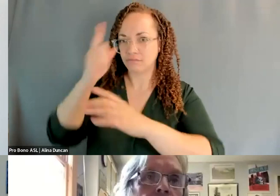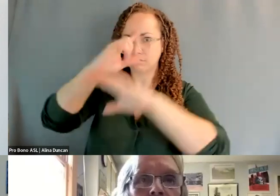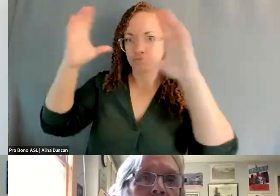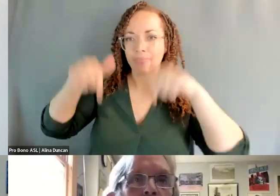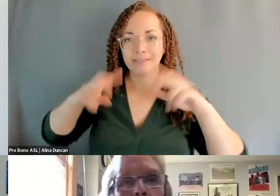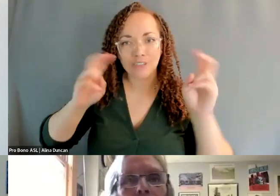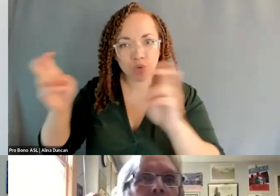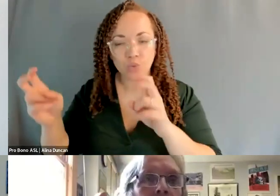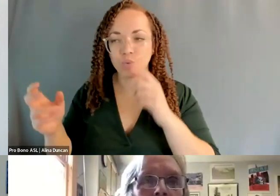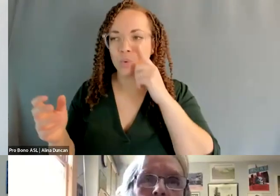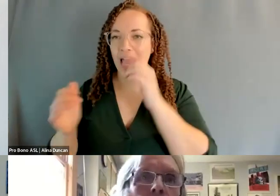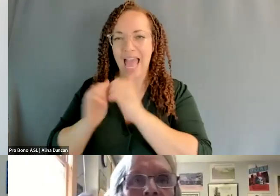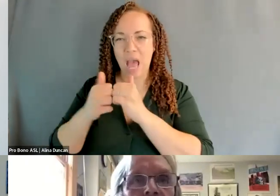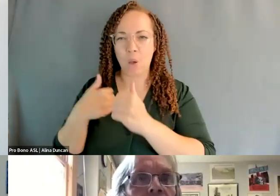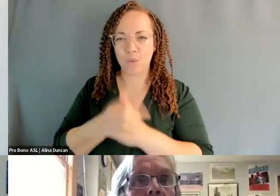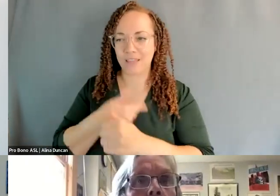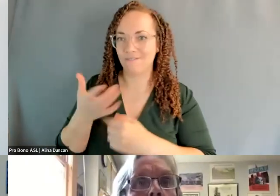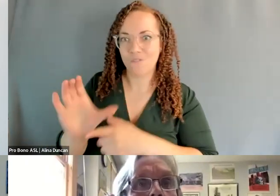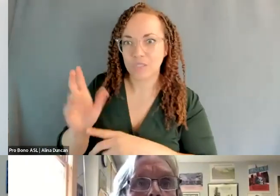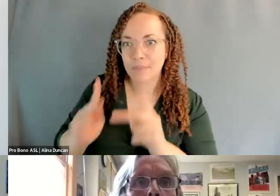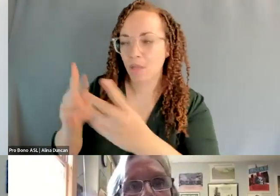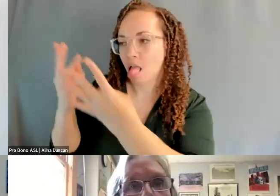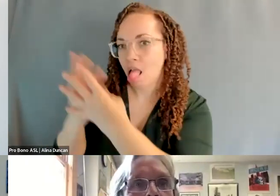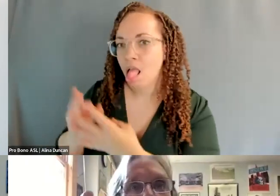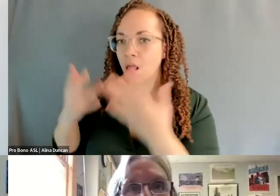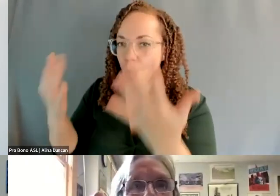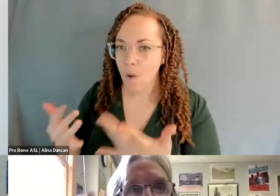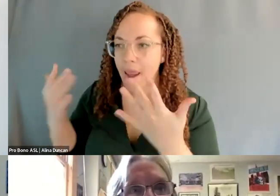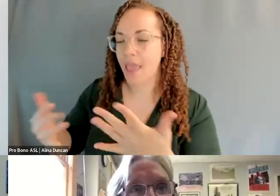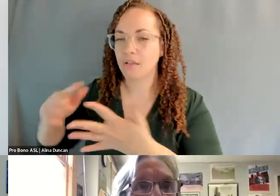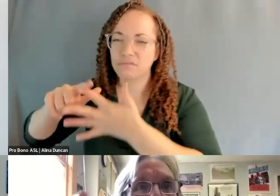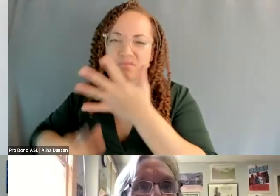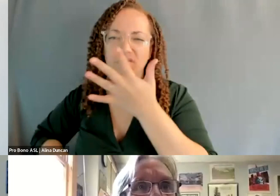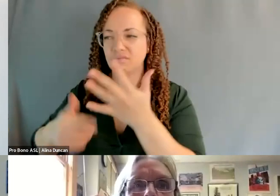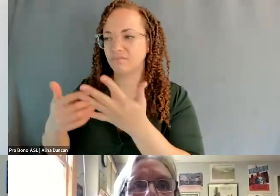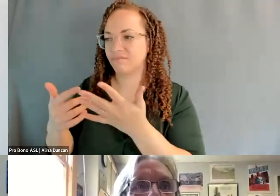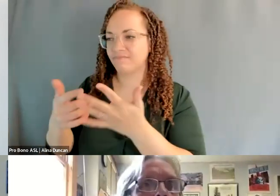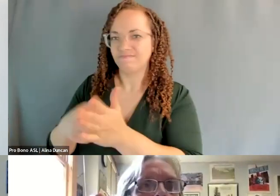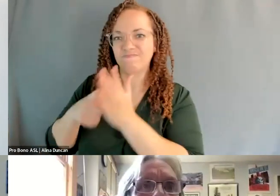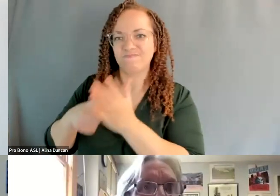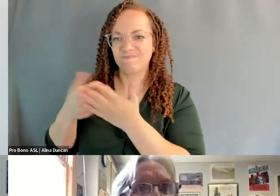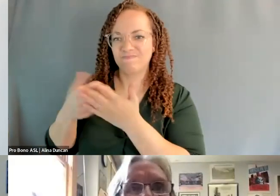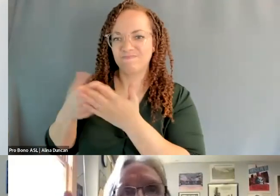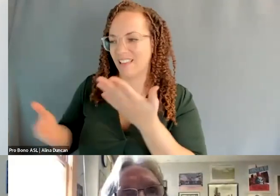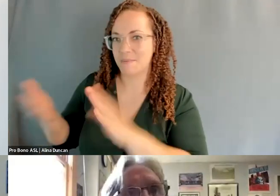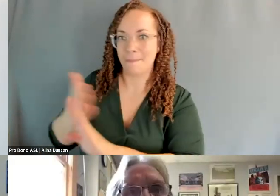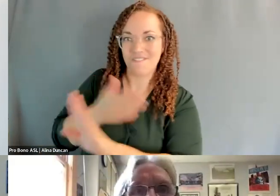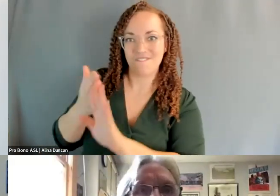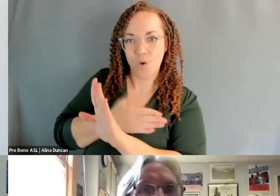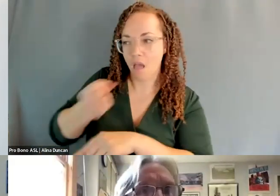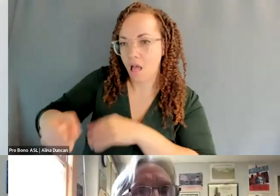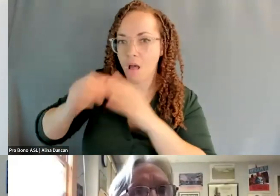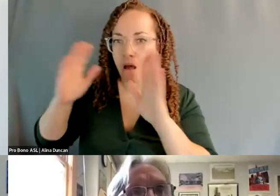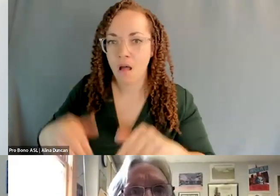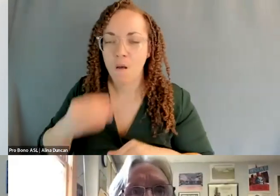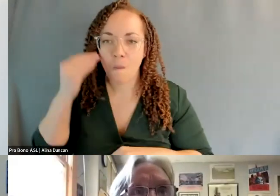intakes and screening and waiting lists and all that shit. And the way that we talk about poor people, we're no better off now than we were during the